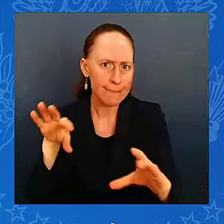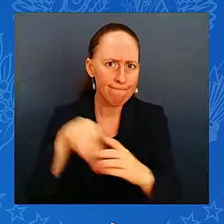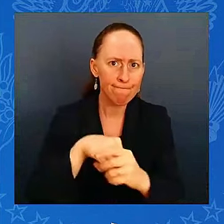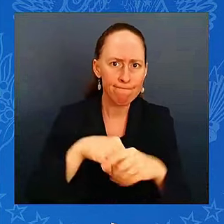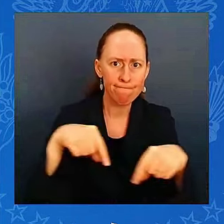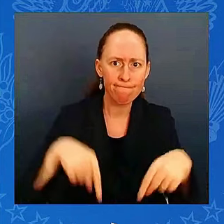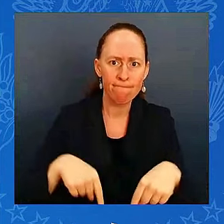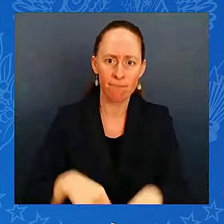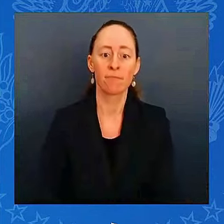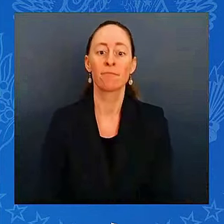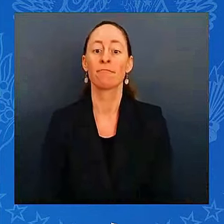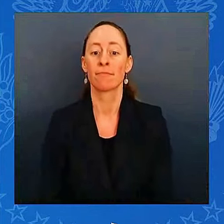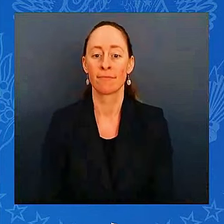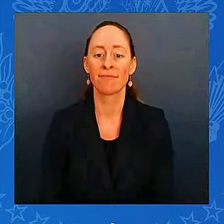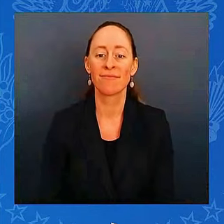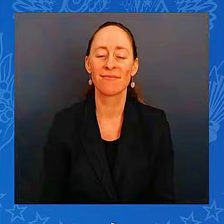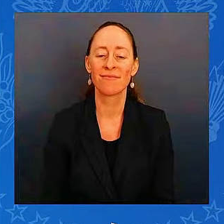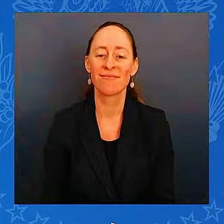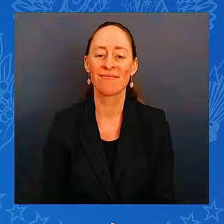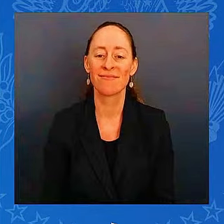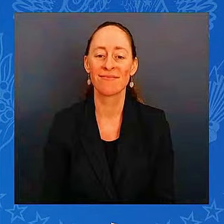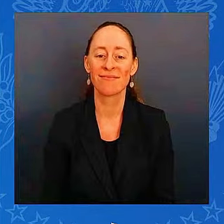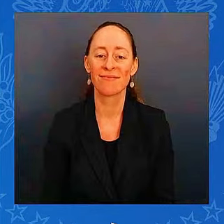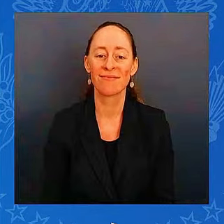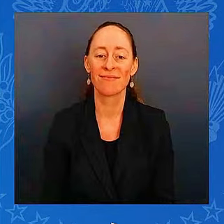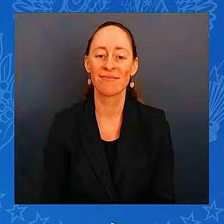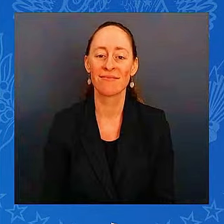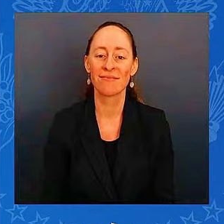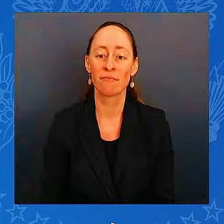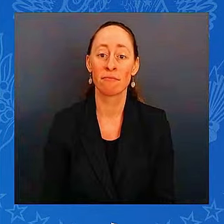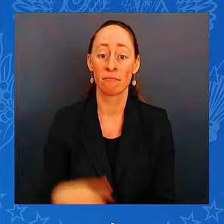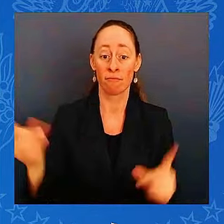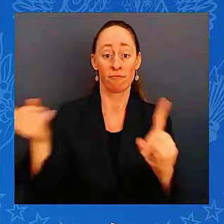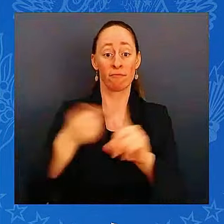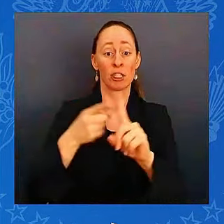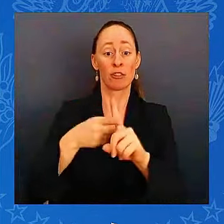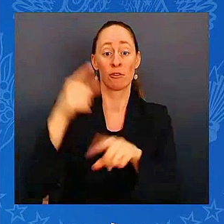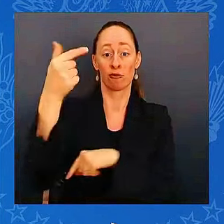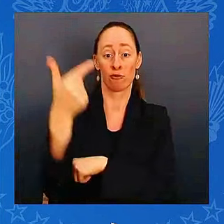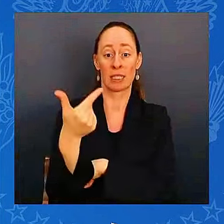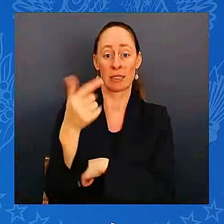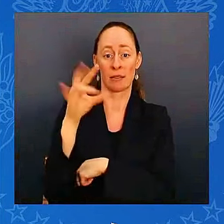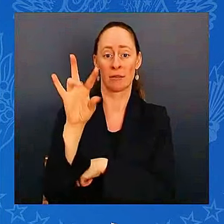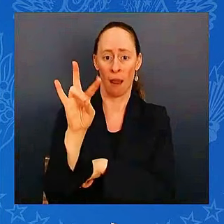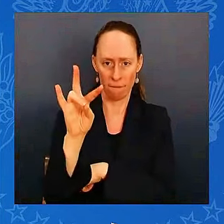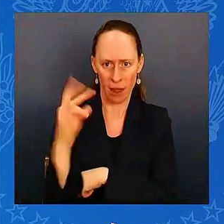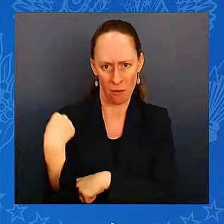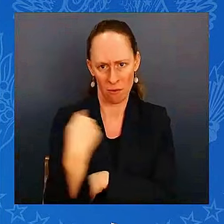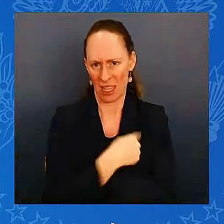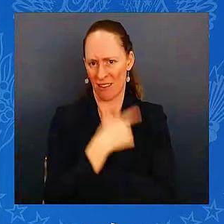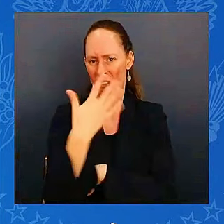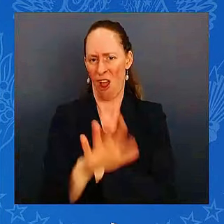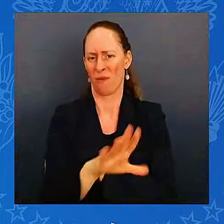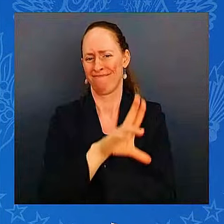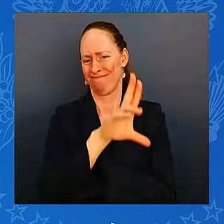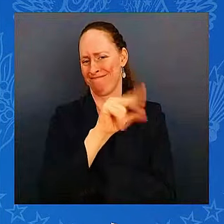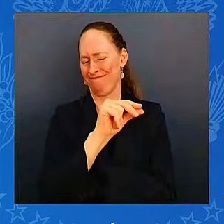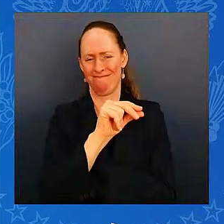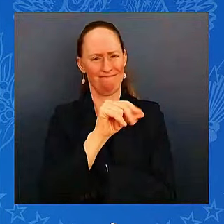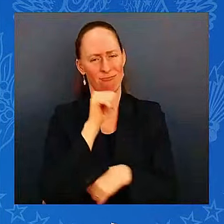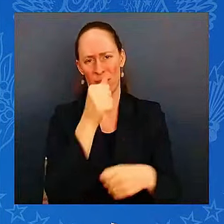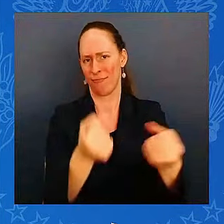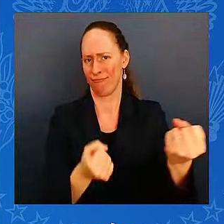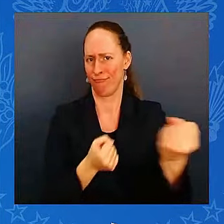within the G7. We oppose the use of drugs, and we will never believe there is a right to